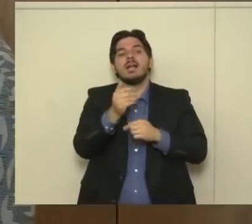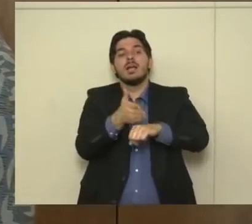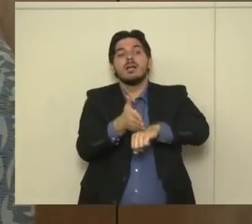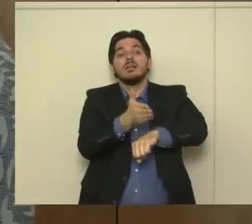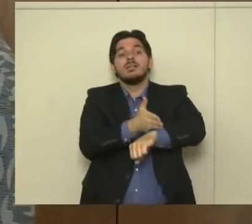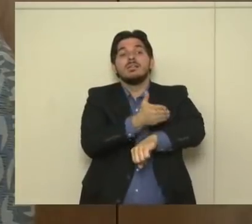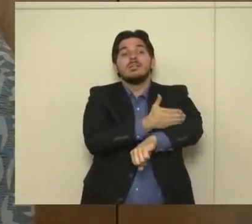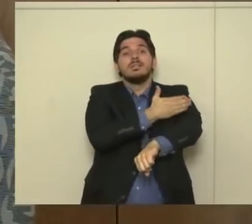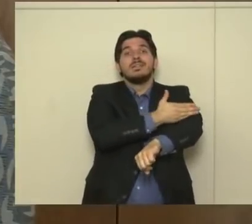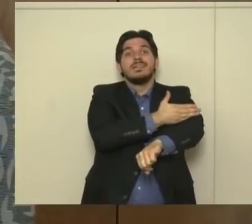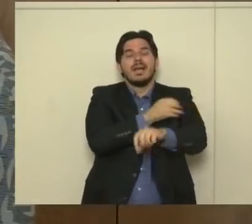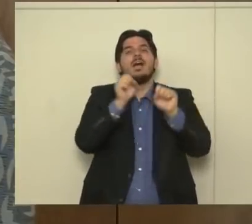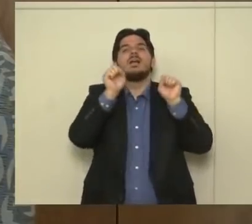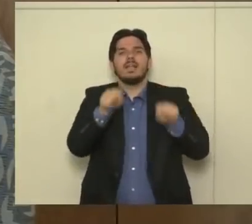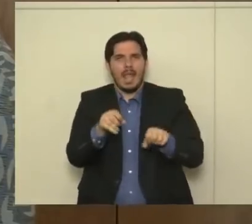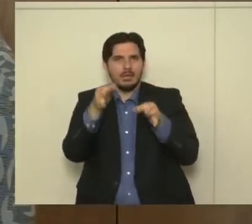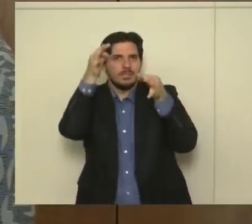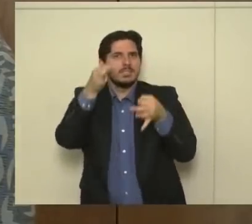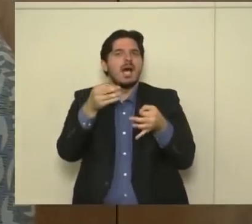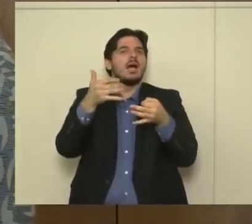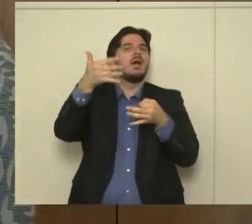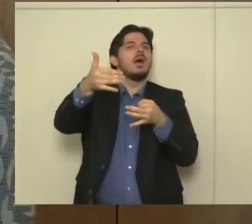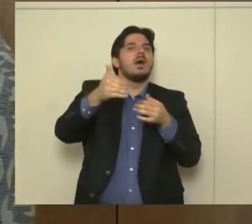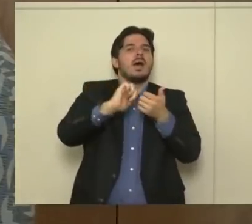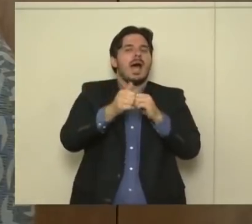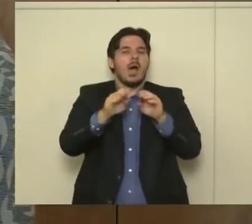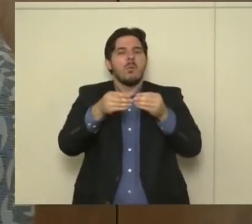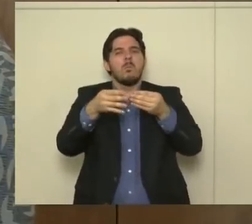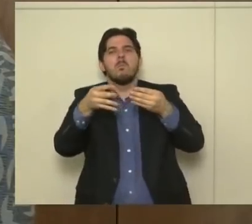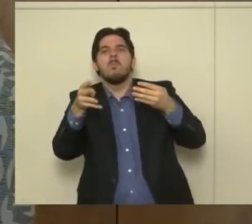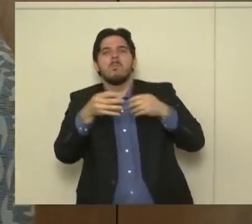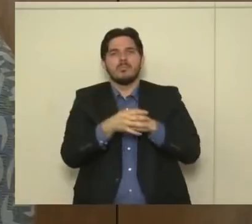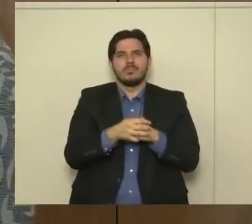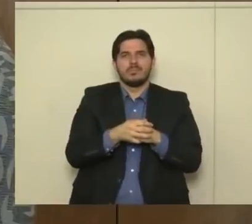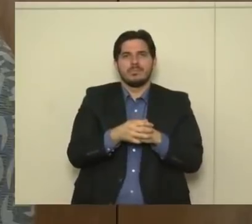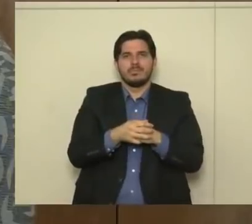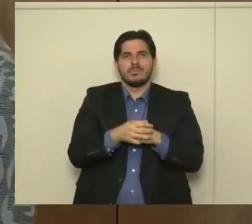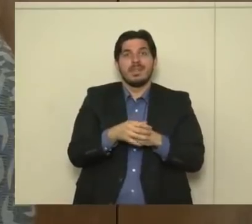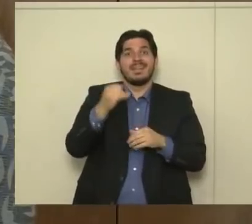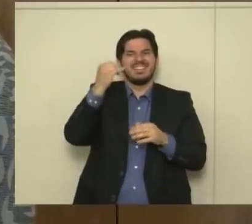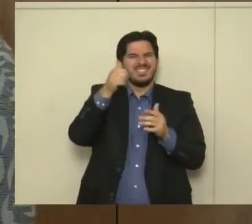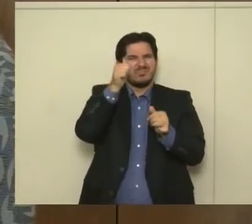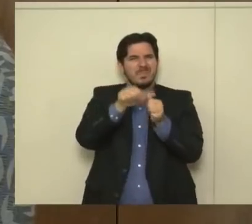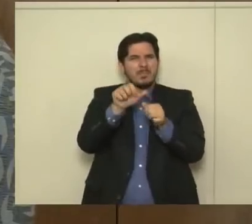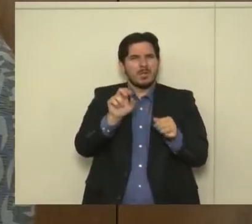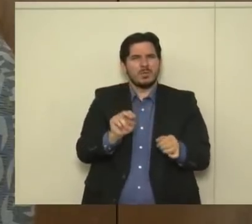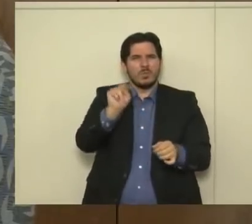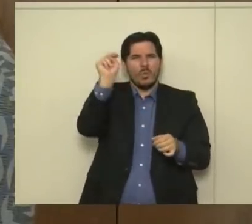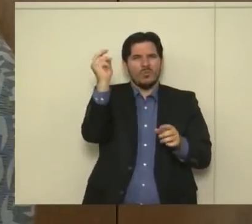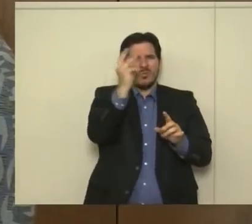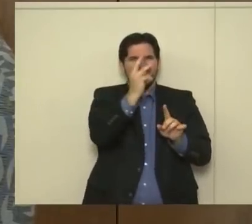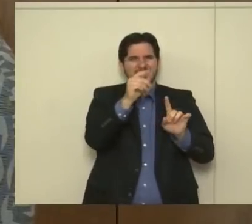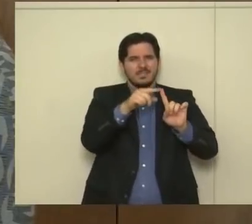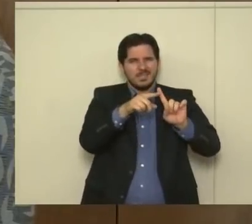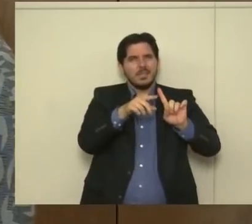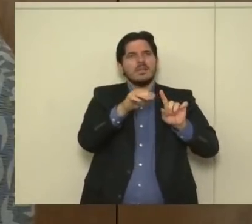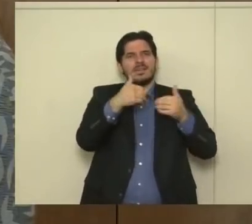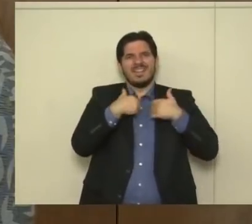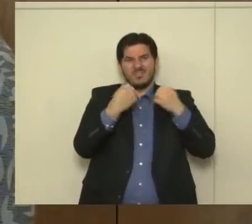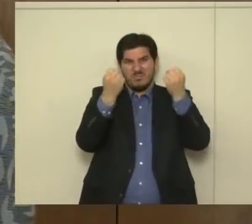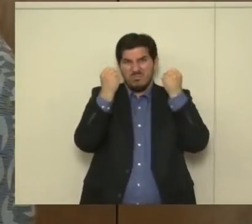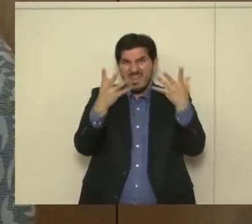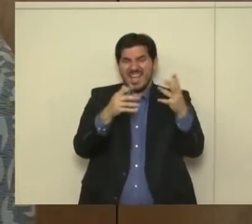only caveat wasn't county. When we had huge outbreaks in the Northwest, remember we delayed some of their